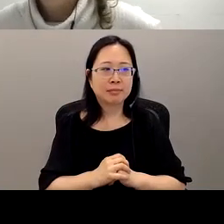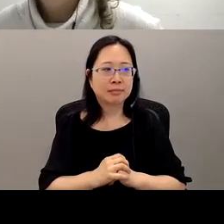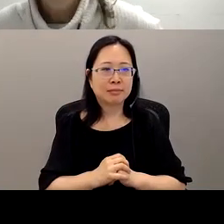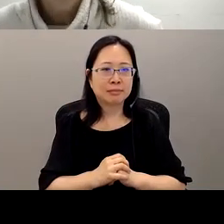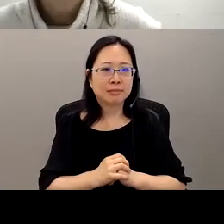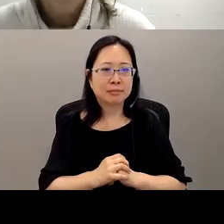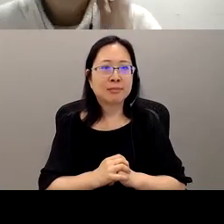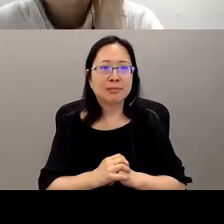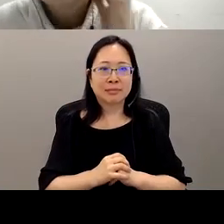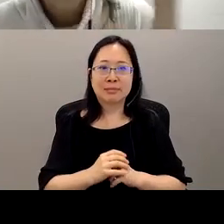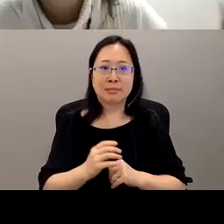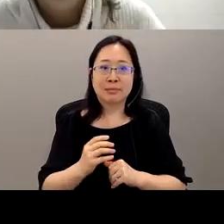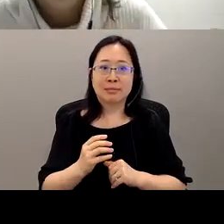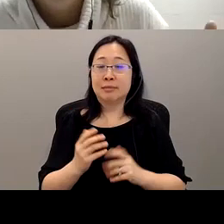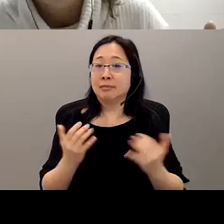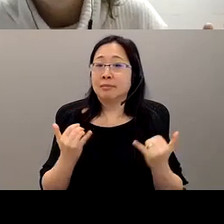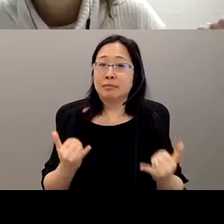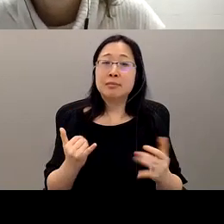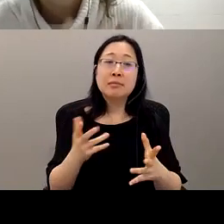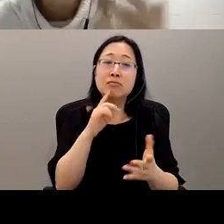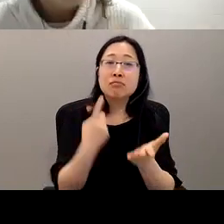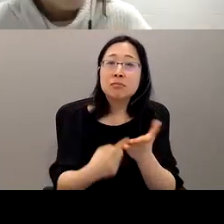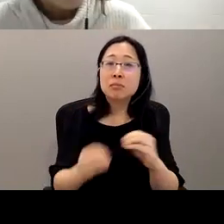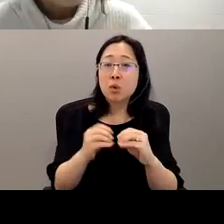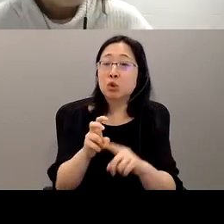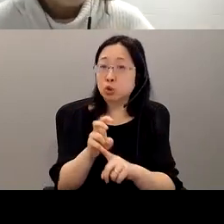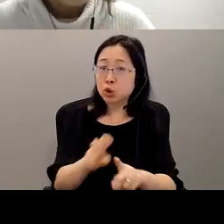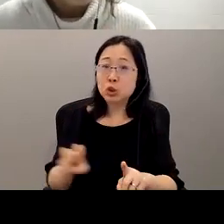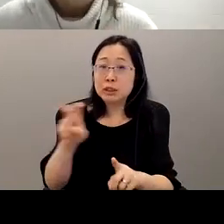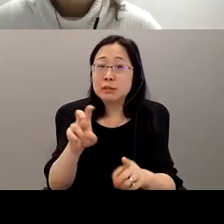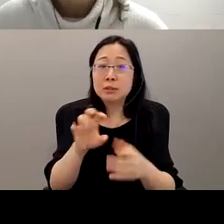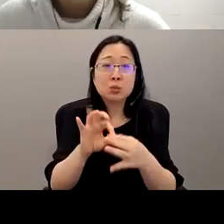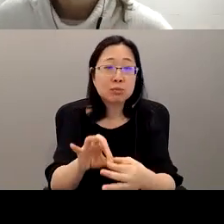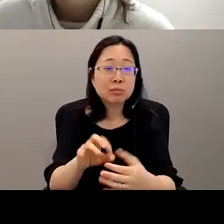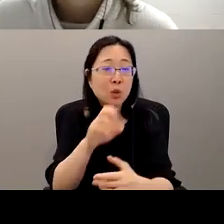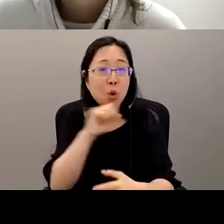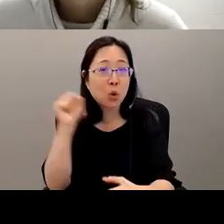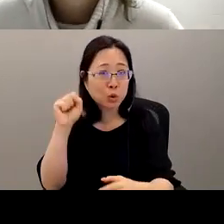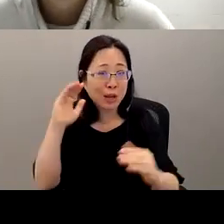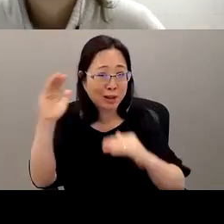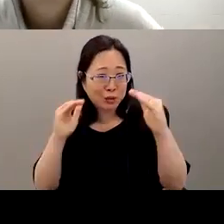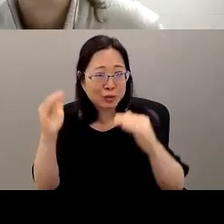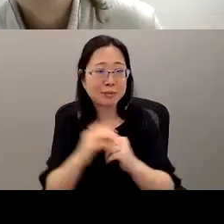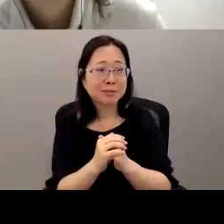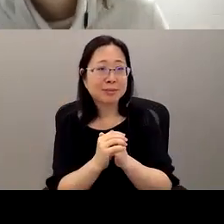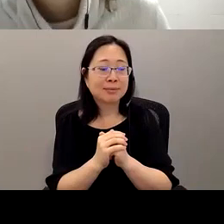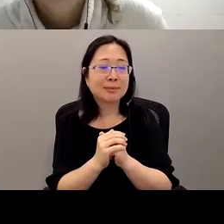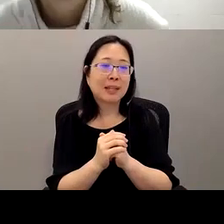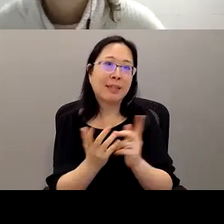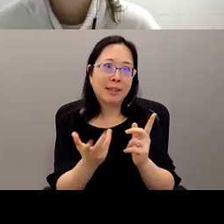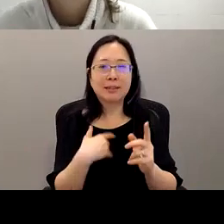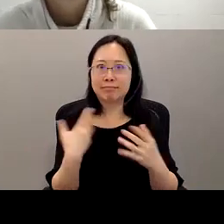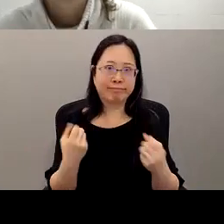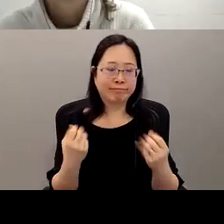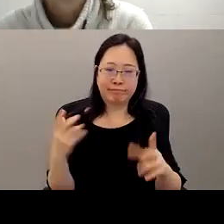So I just want to talk a little bit about our journey with older adults. So this is a little bit of our story specifically around restorative practice and restorative